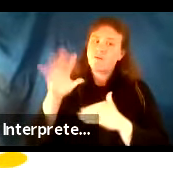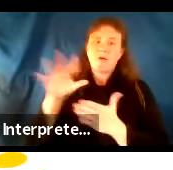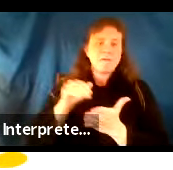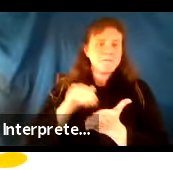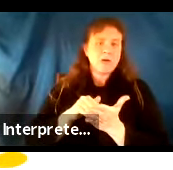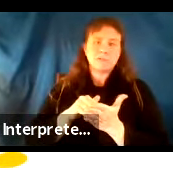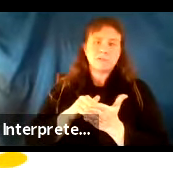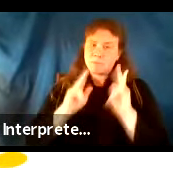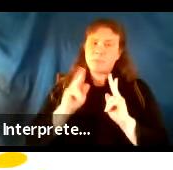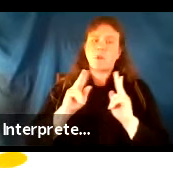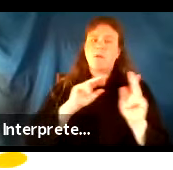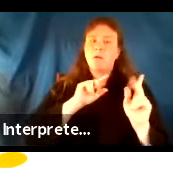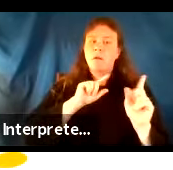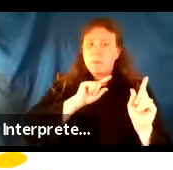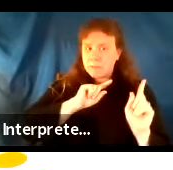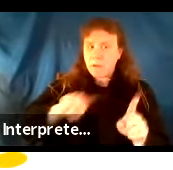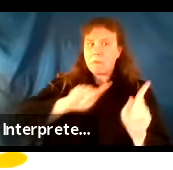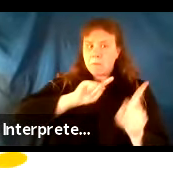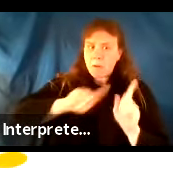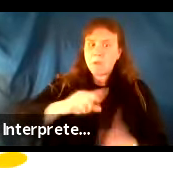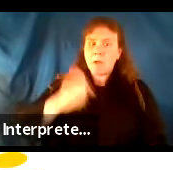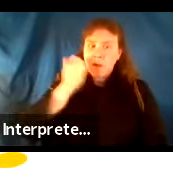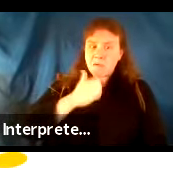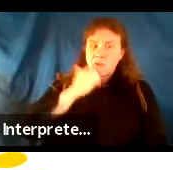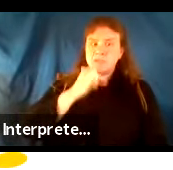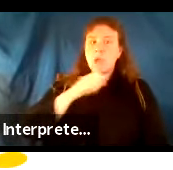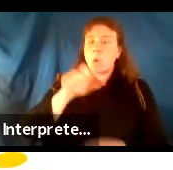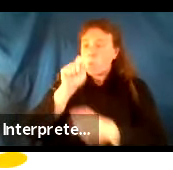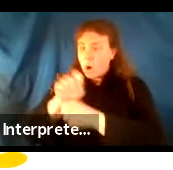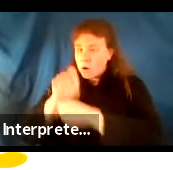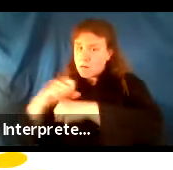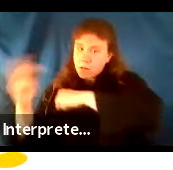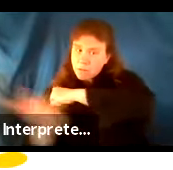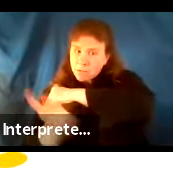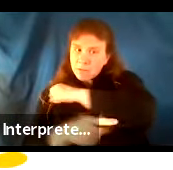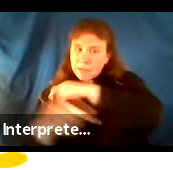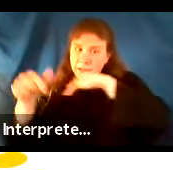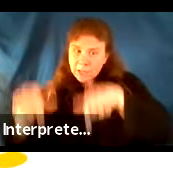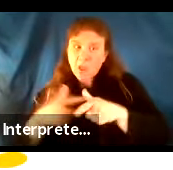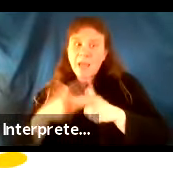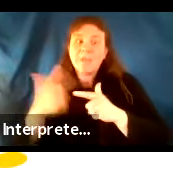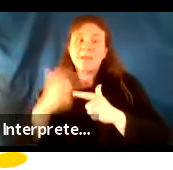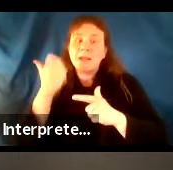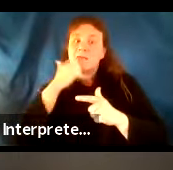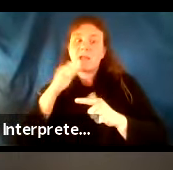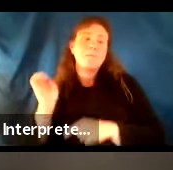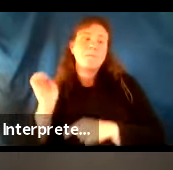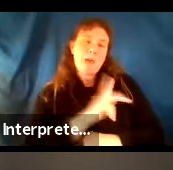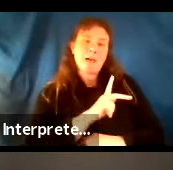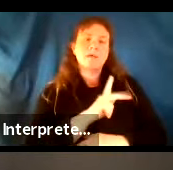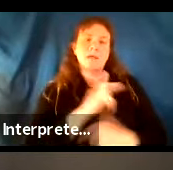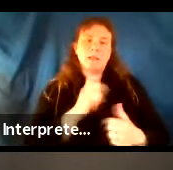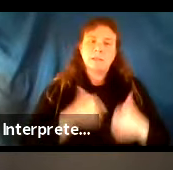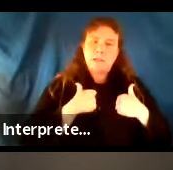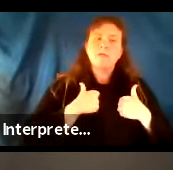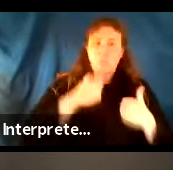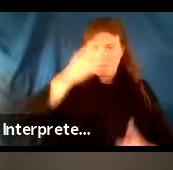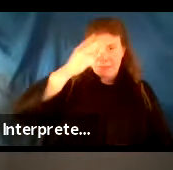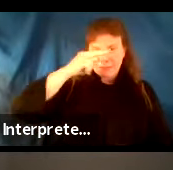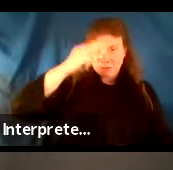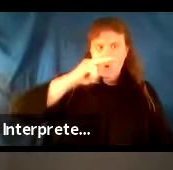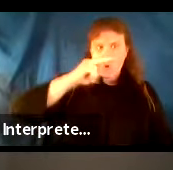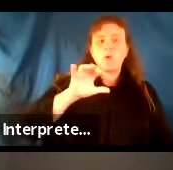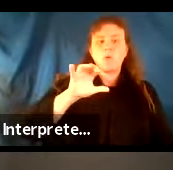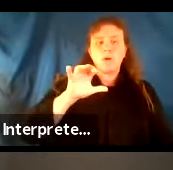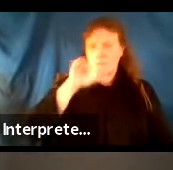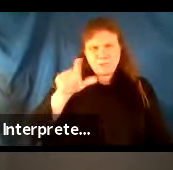here, and then due to the very low income wage have to go back and reside in Mexico. And so that's another, I think, hurdle that we have to